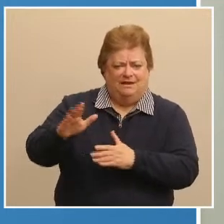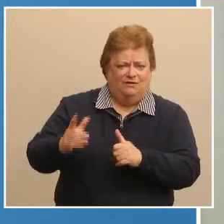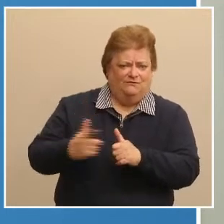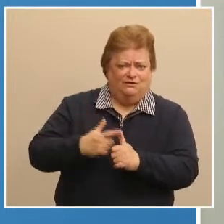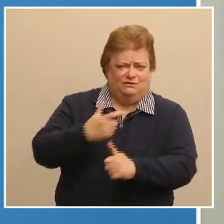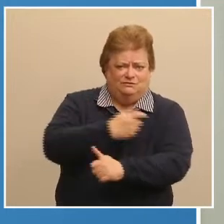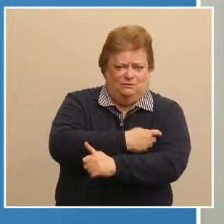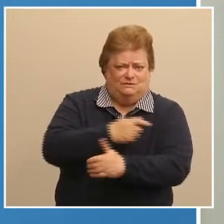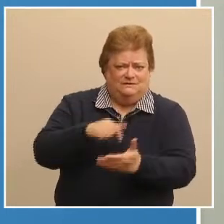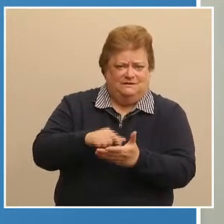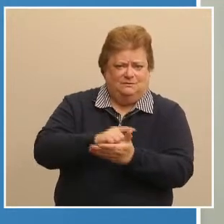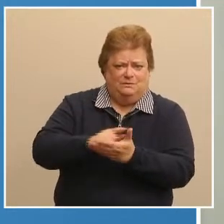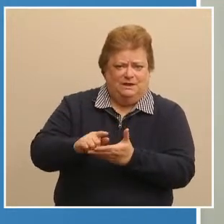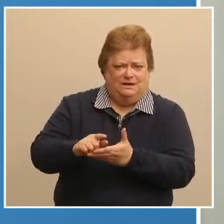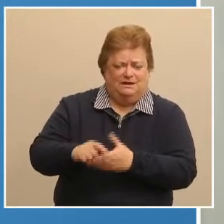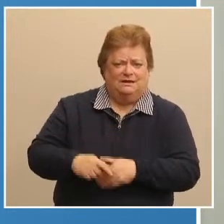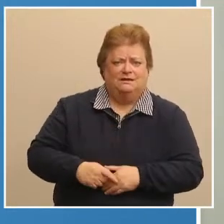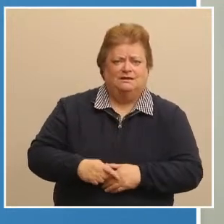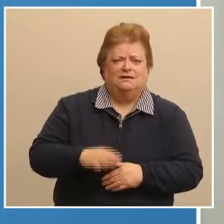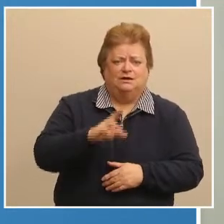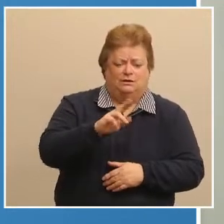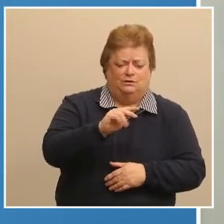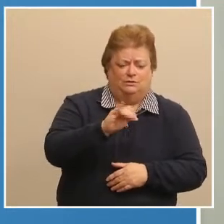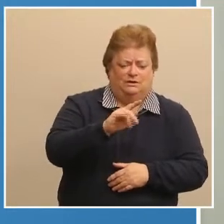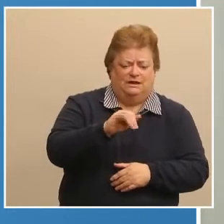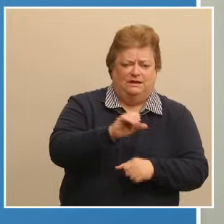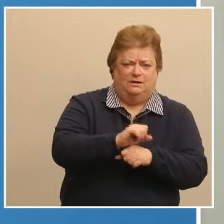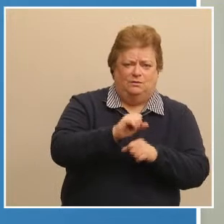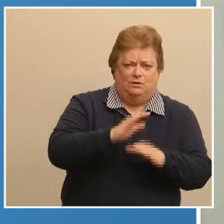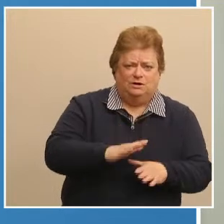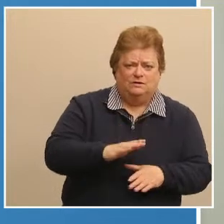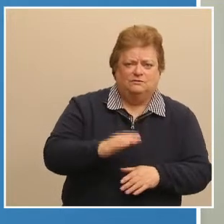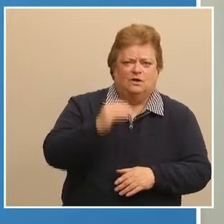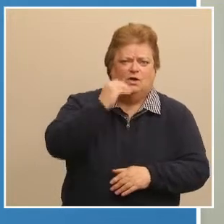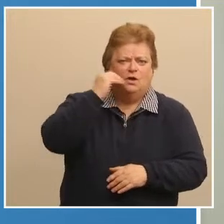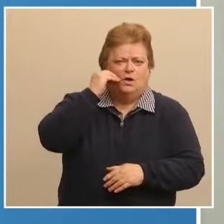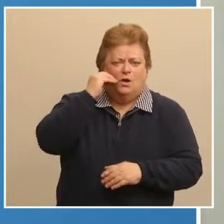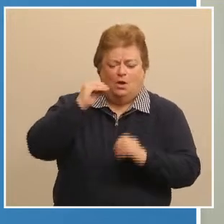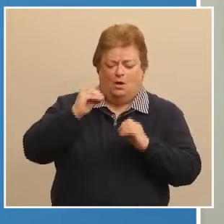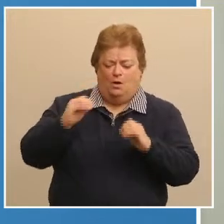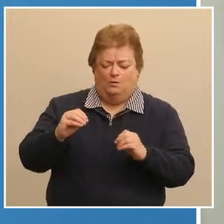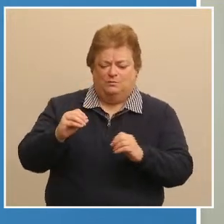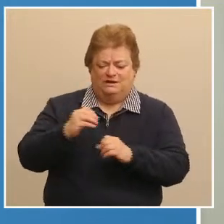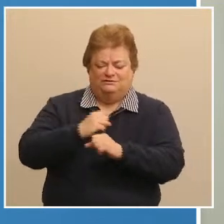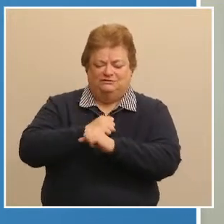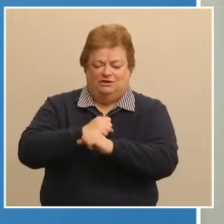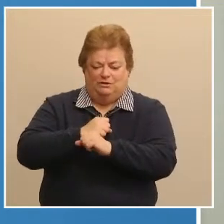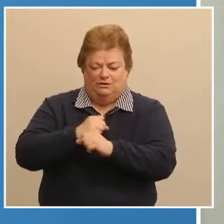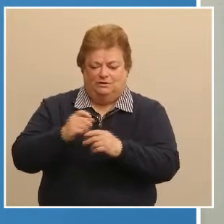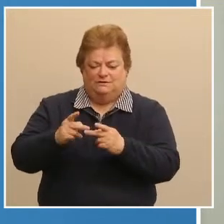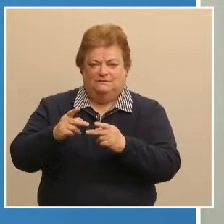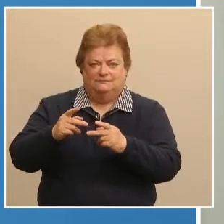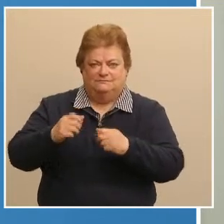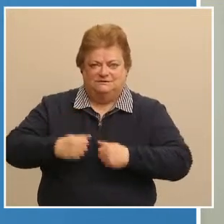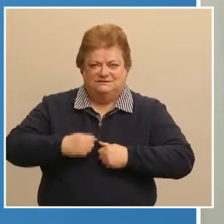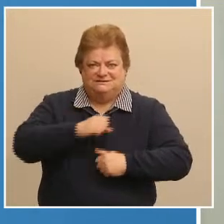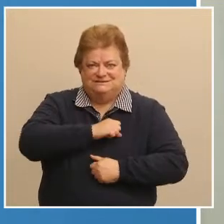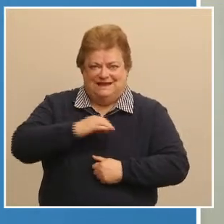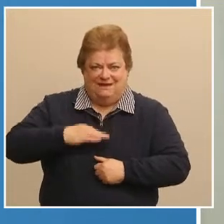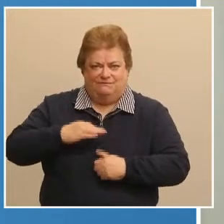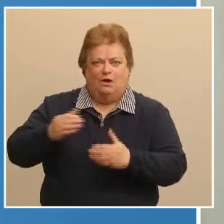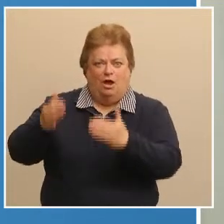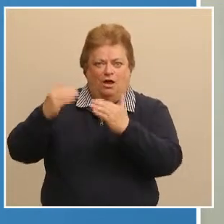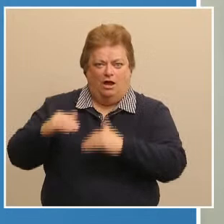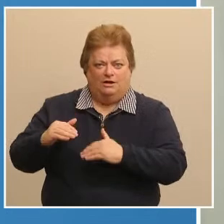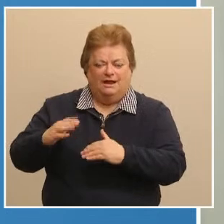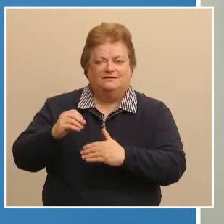this week. Following utility workers, homeless shelter staff and correction staff are next in line. Which brings